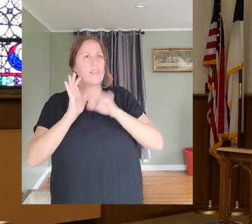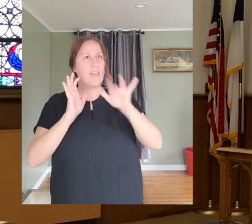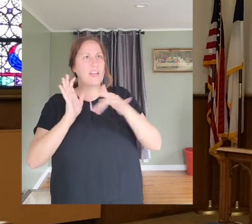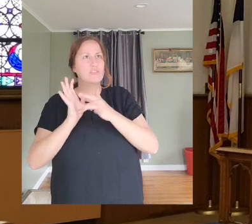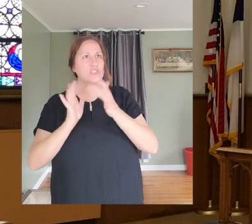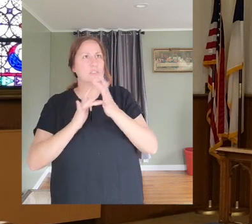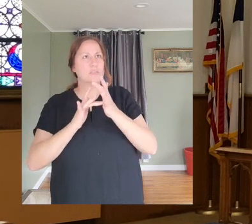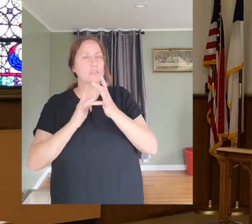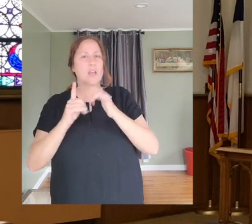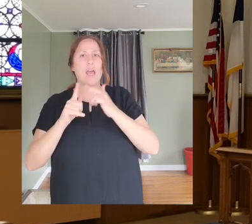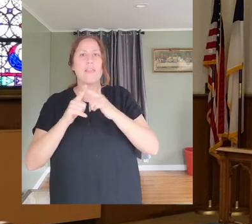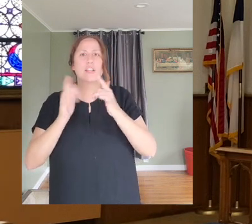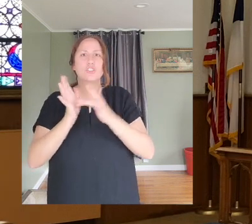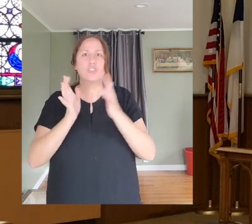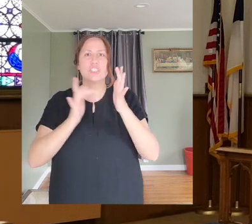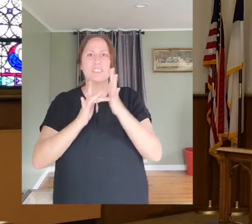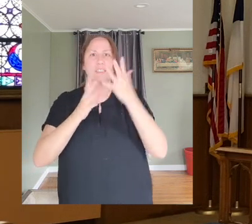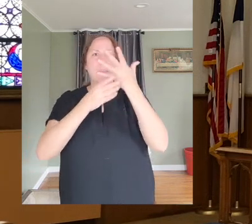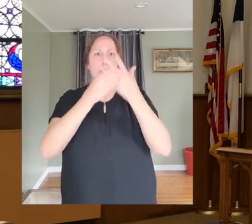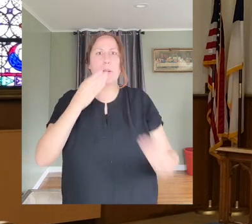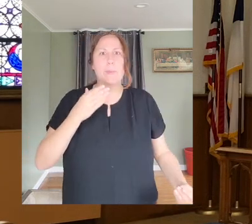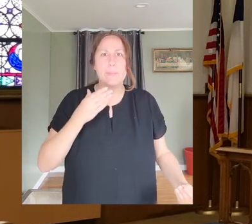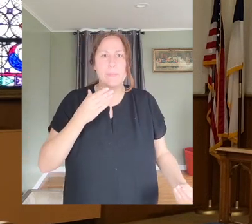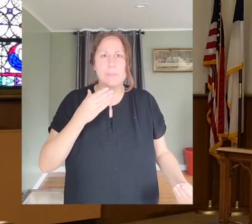vanished from their sight.